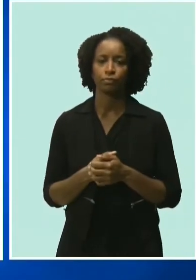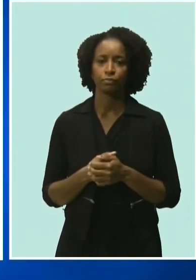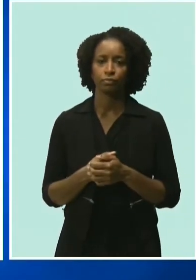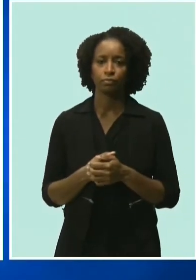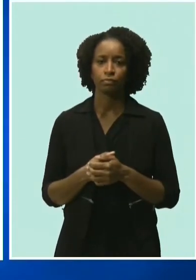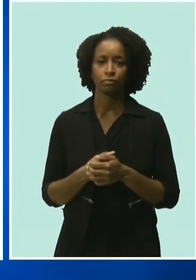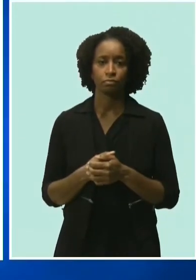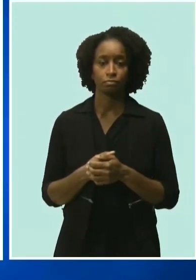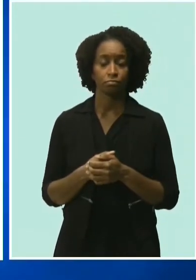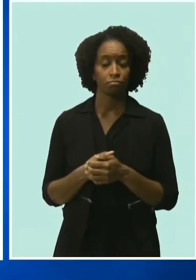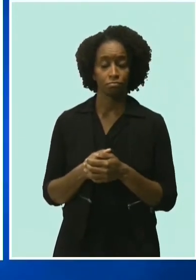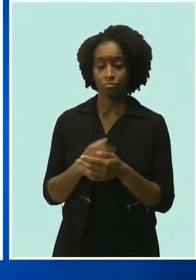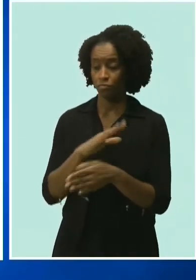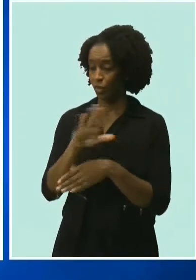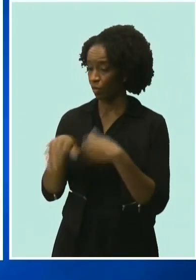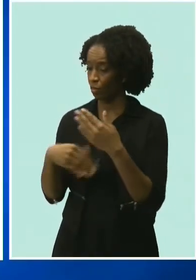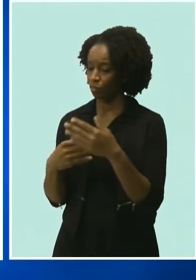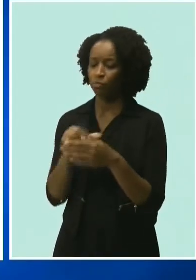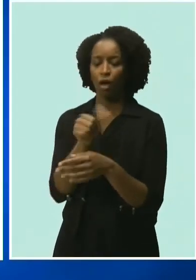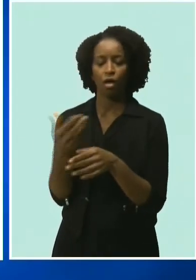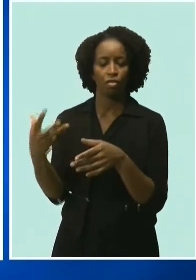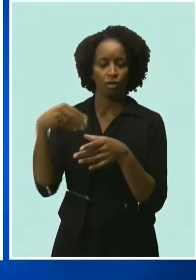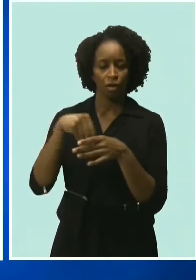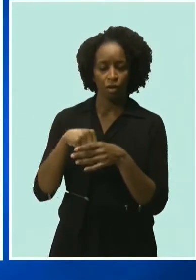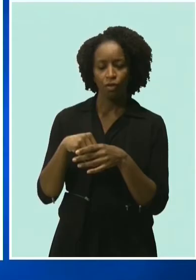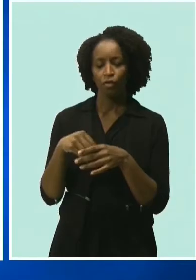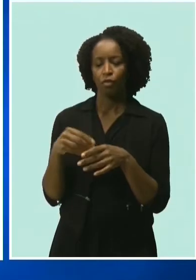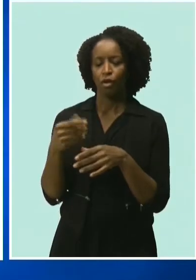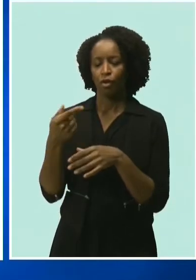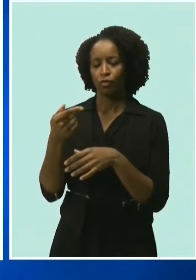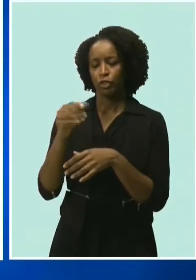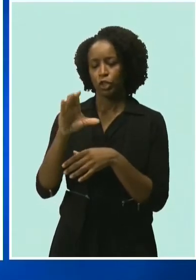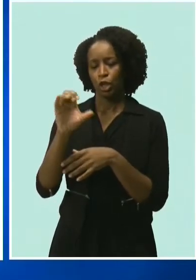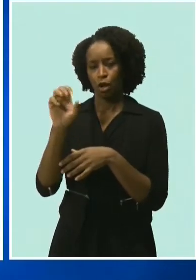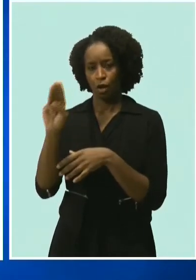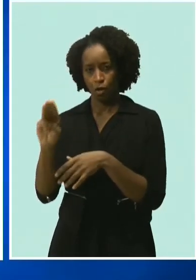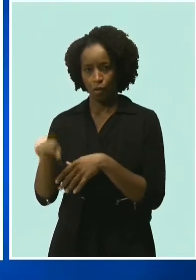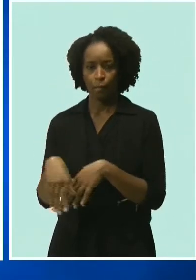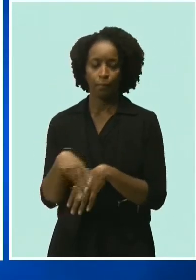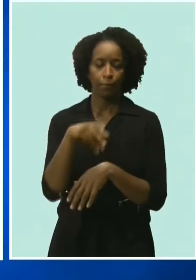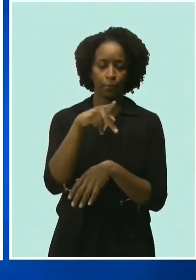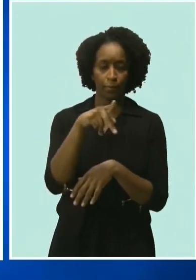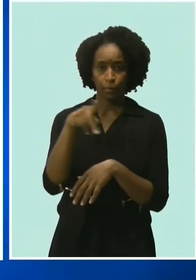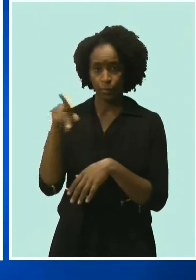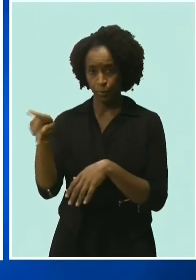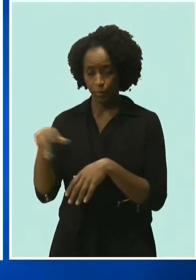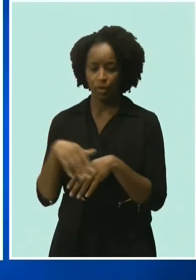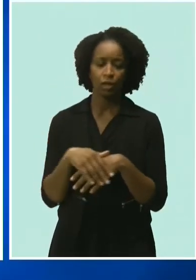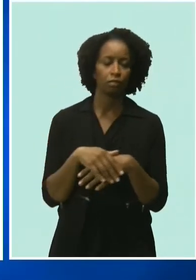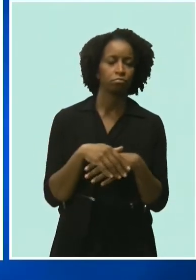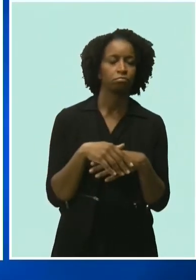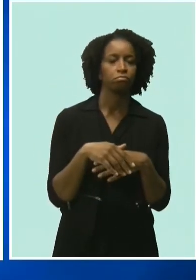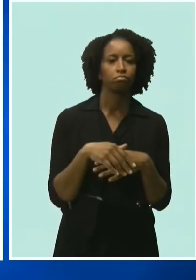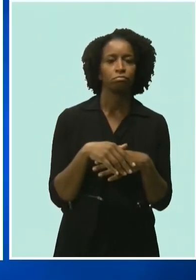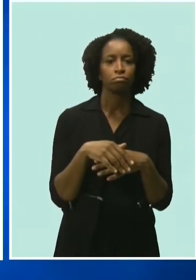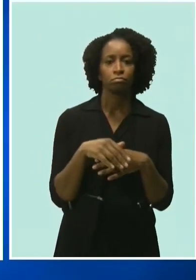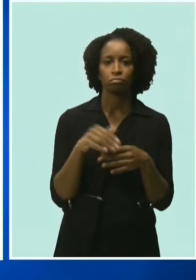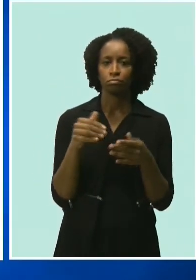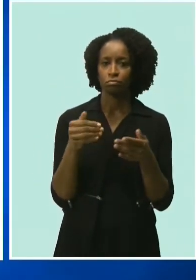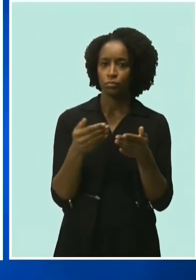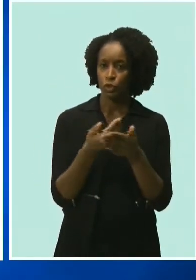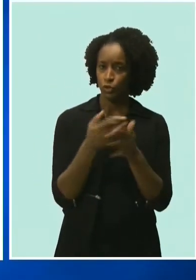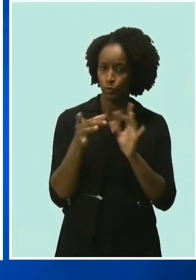the participants in the case include GCOM Chair, the People's Progressive Party, the Citizenship Initiative, a New and United